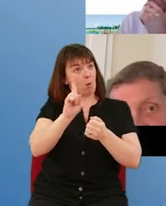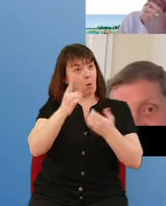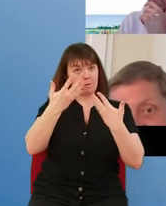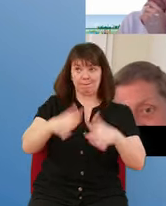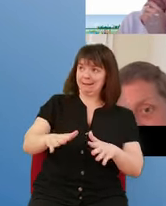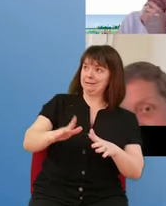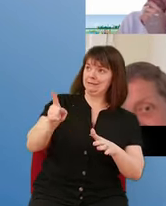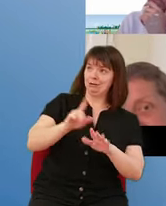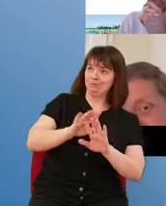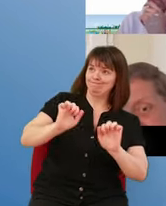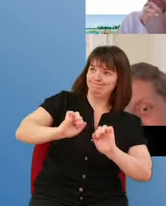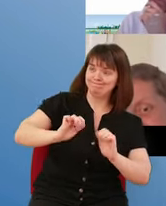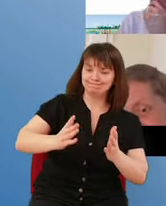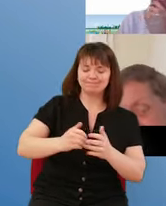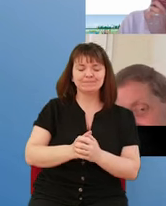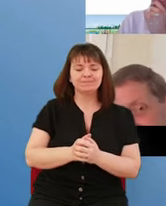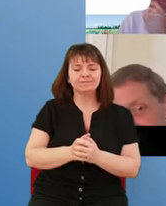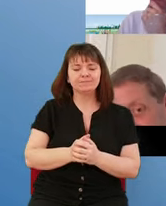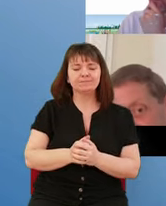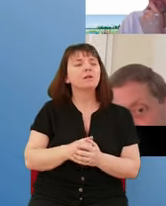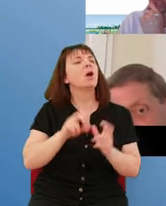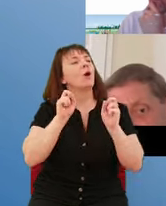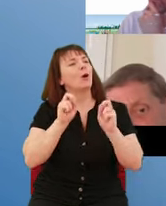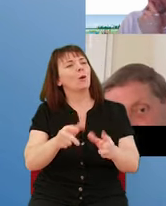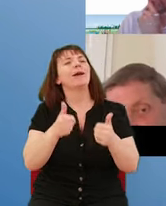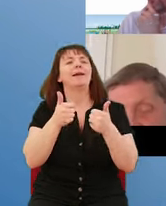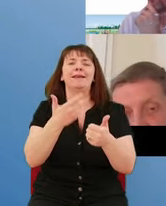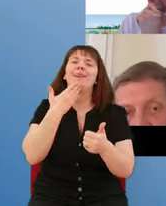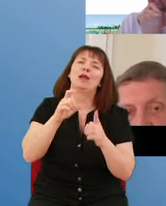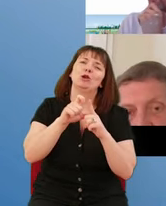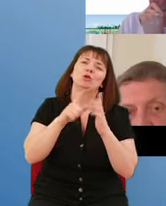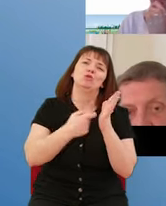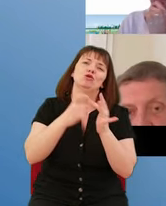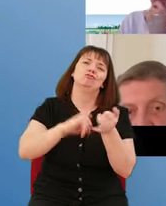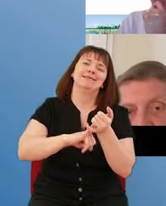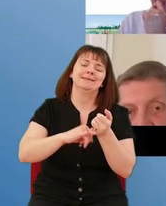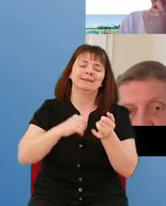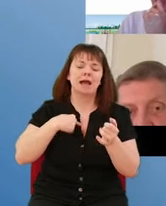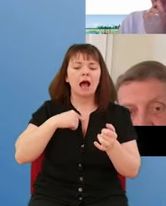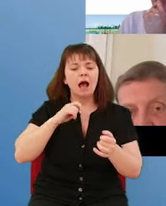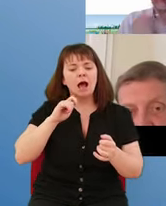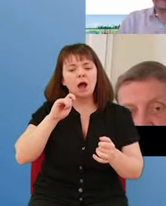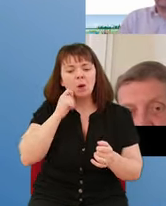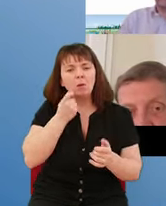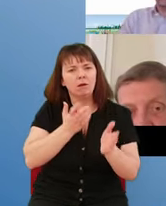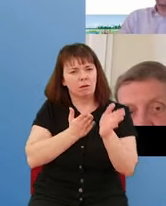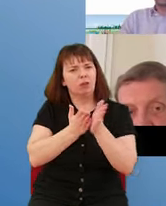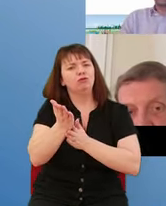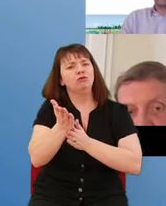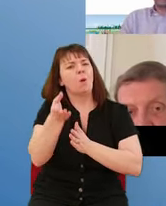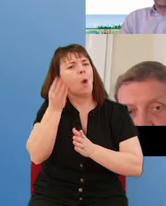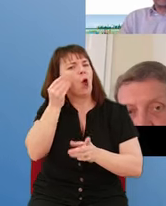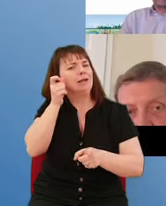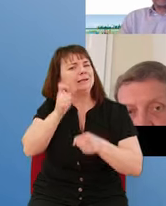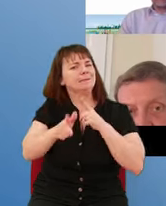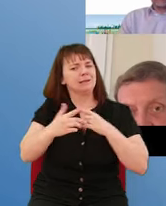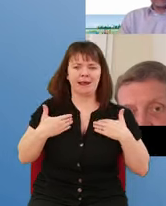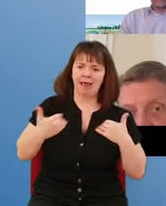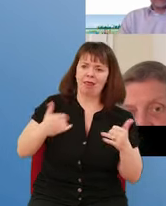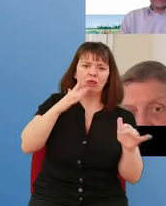the LD annual health checks report. Then hopefully Julian by then would have joined us.